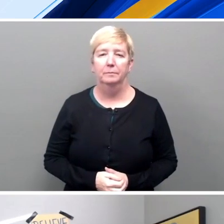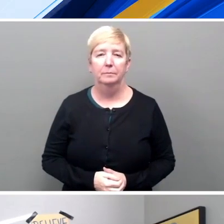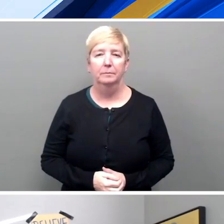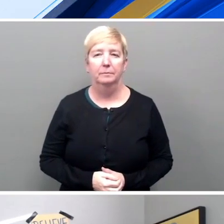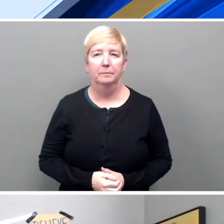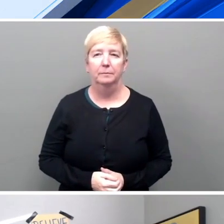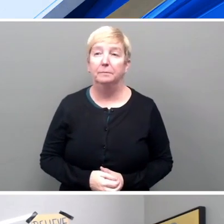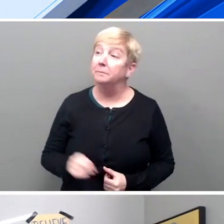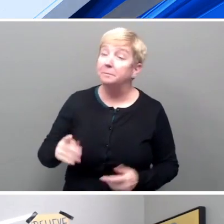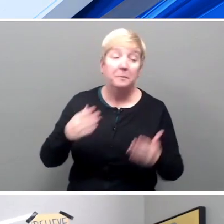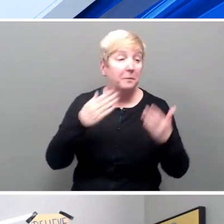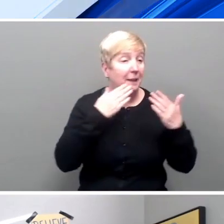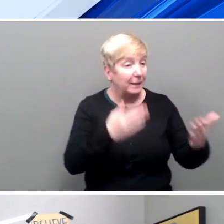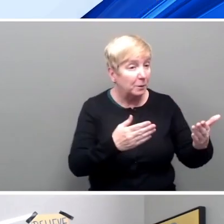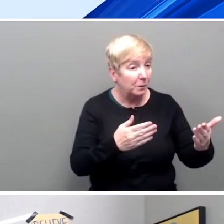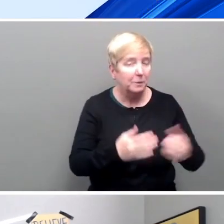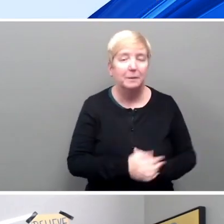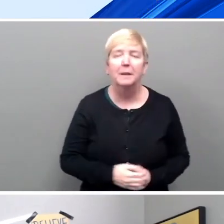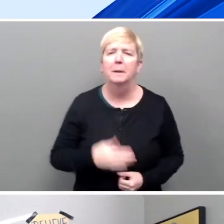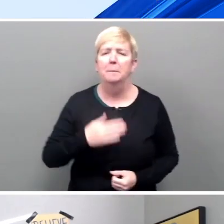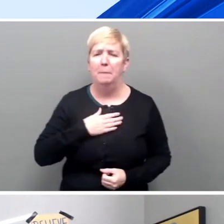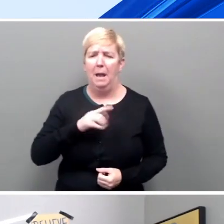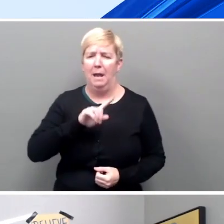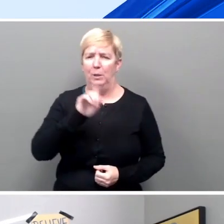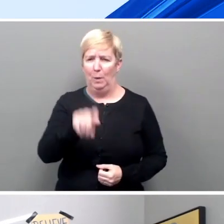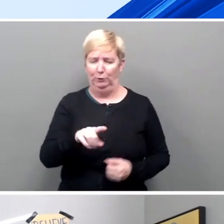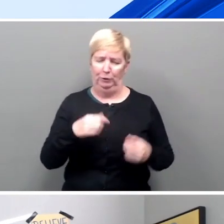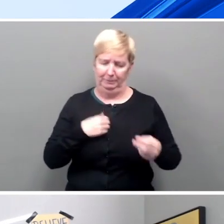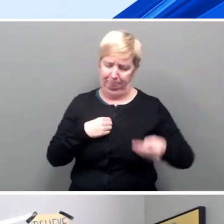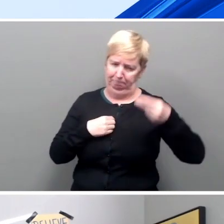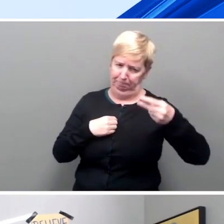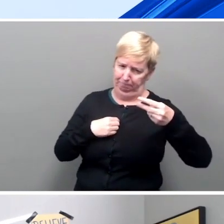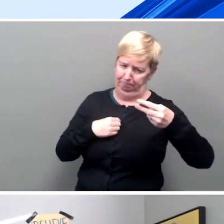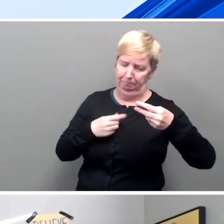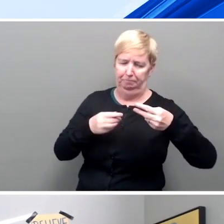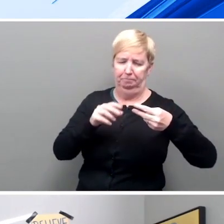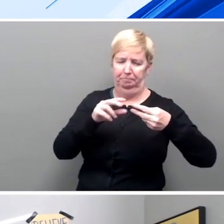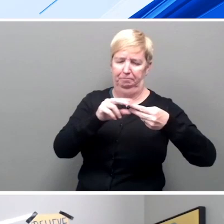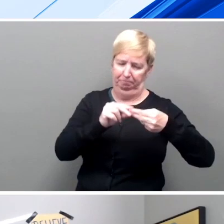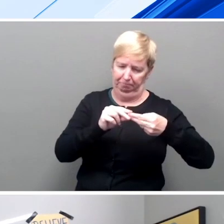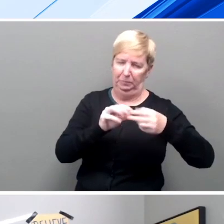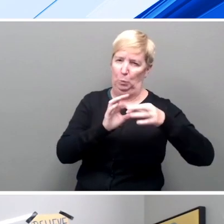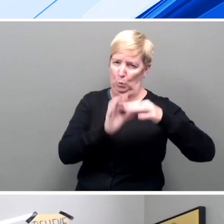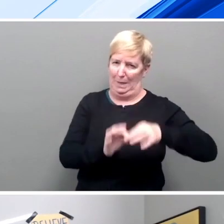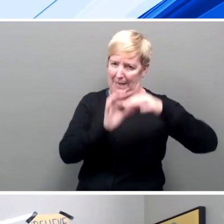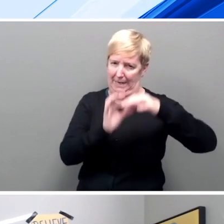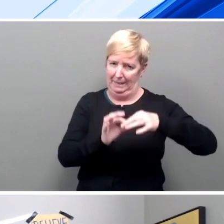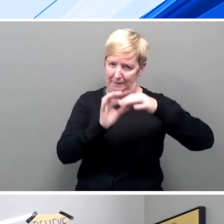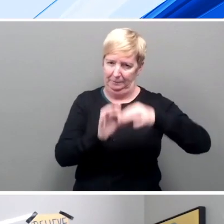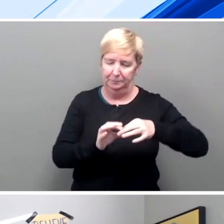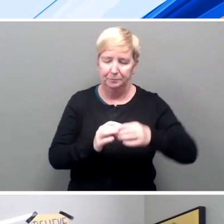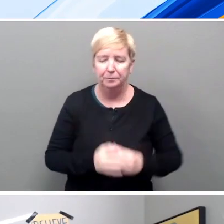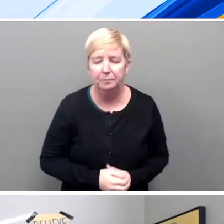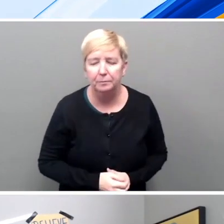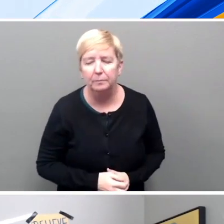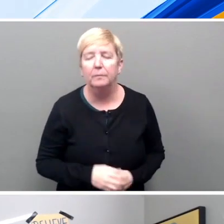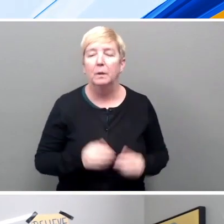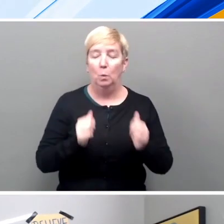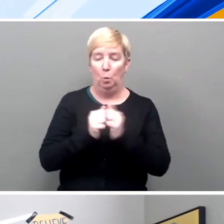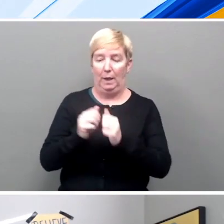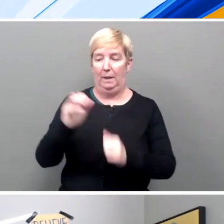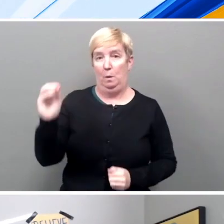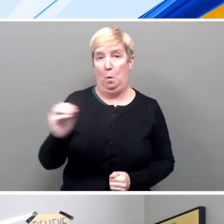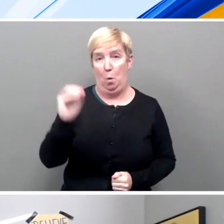Thank you so much. My question is kind of twofold, and it kind of one goes into the other. But on Omicron, I know a lot